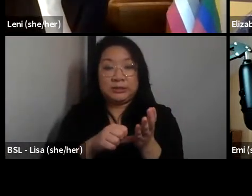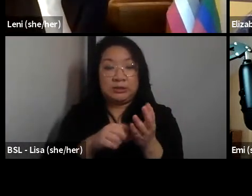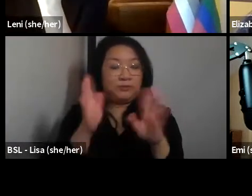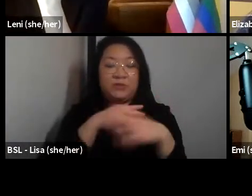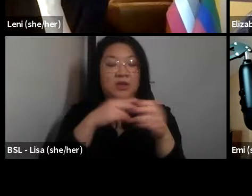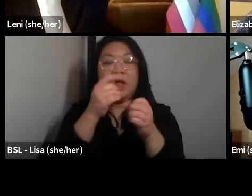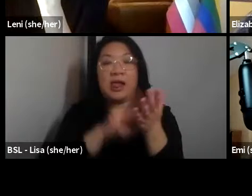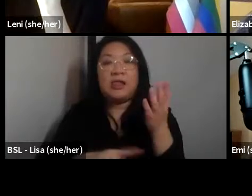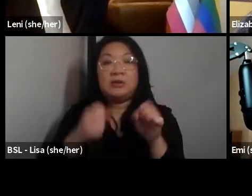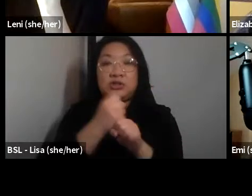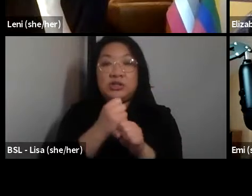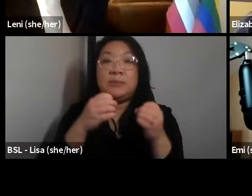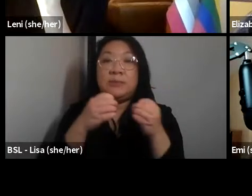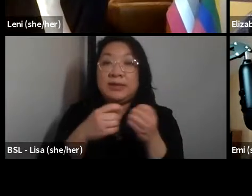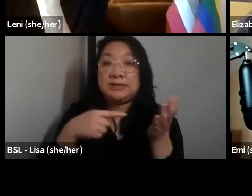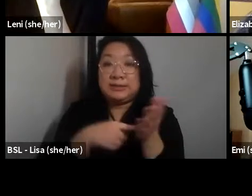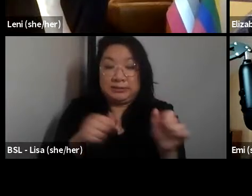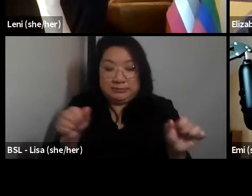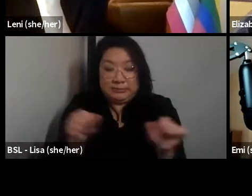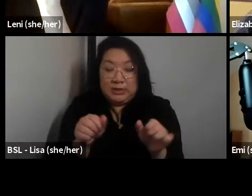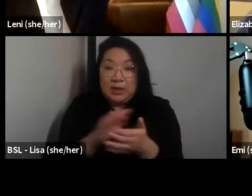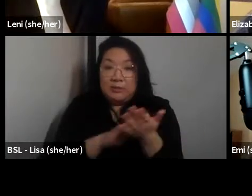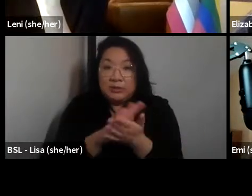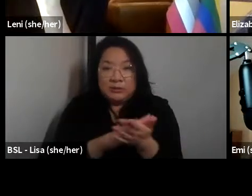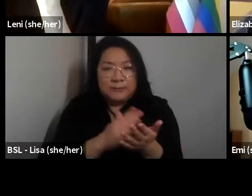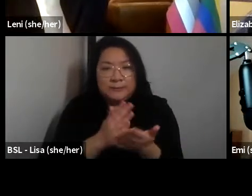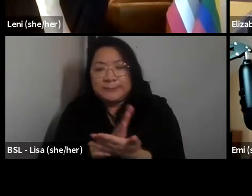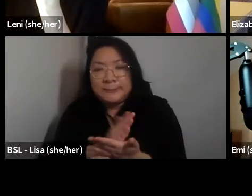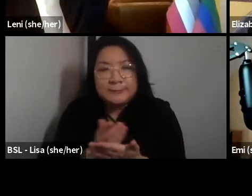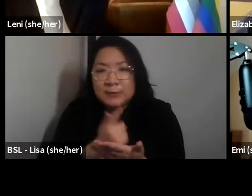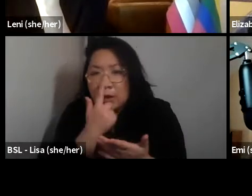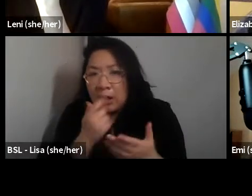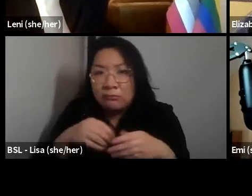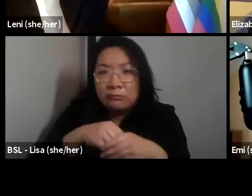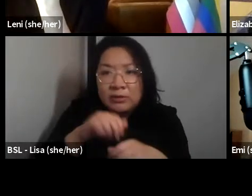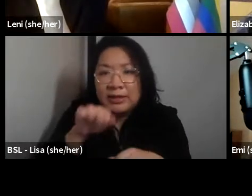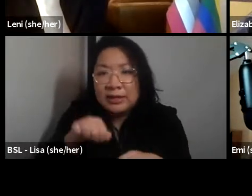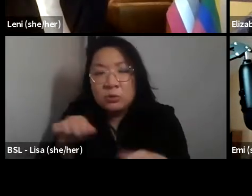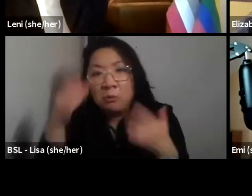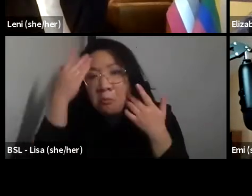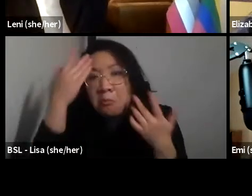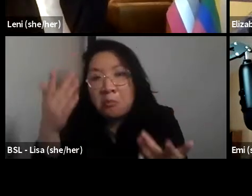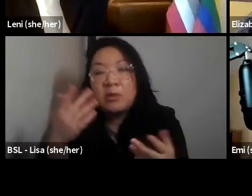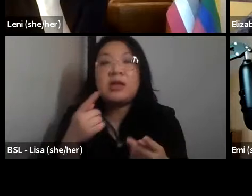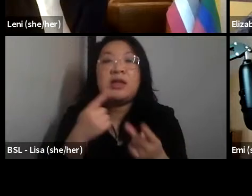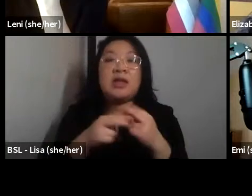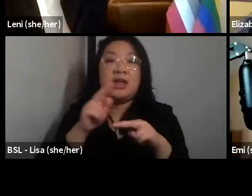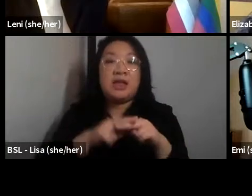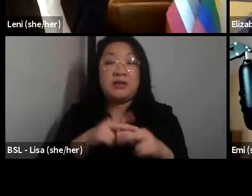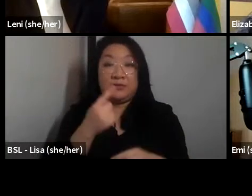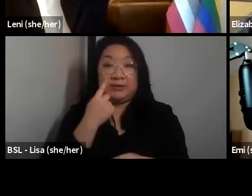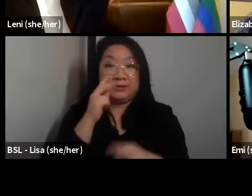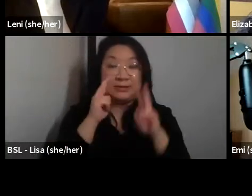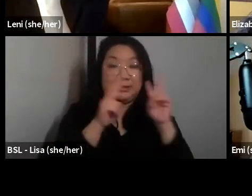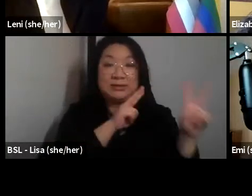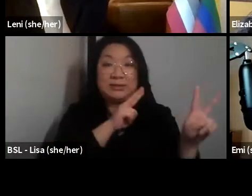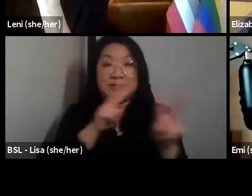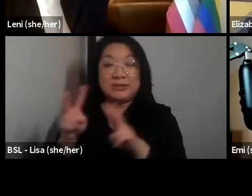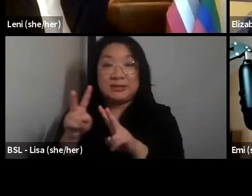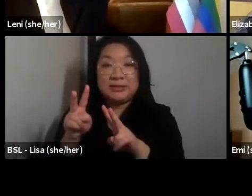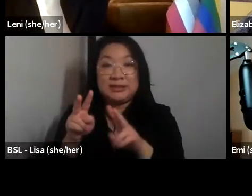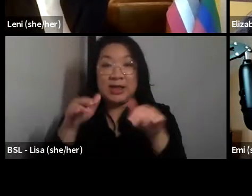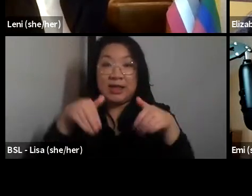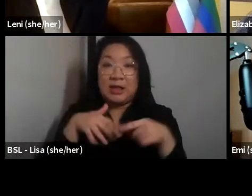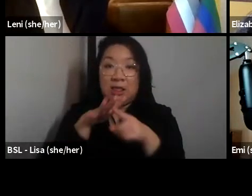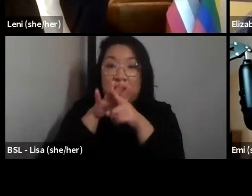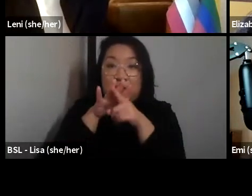including us. I think it has to be something that you make a point out of. If you see ACE-phobic attitudes around, understand where those